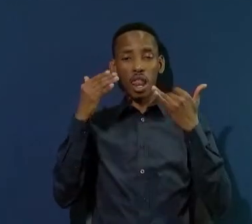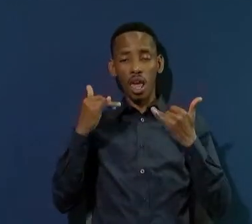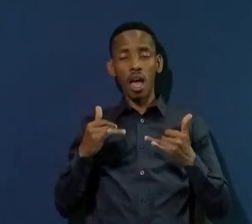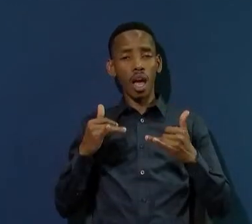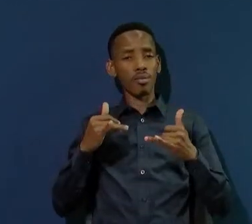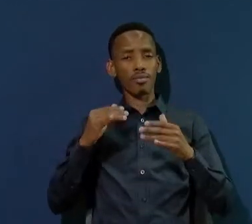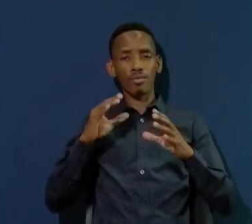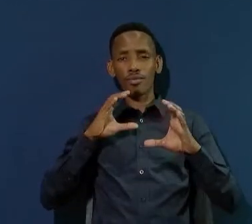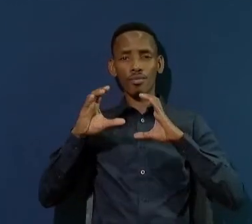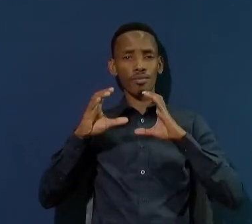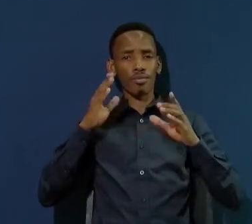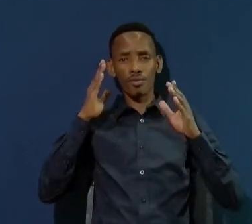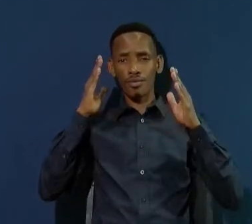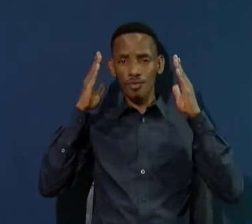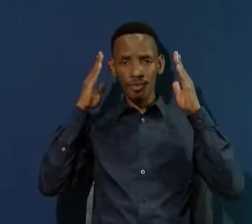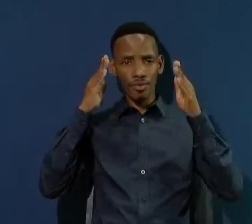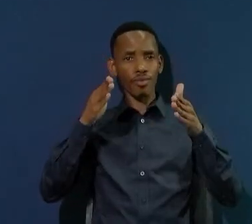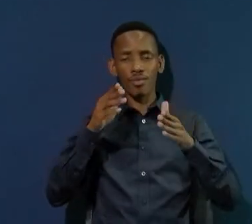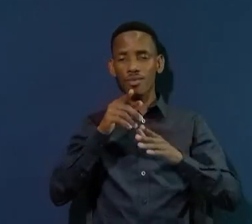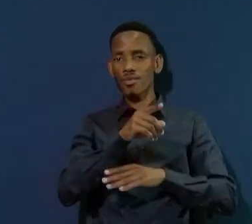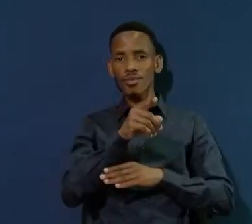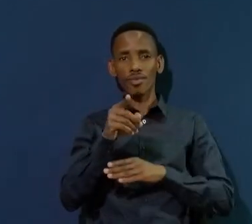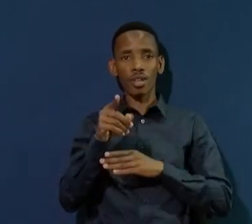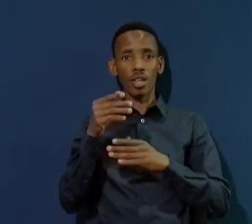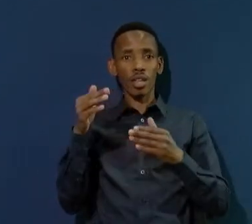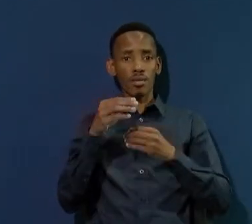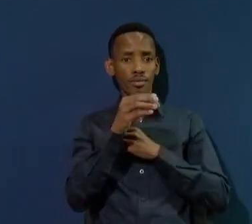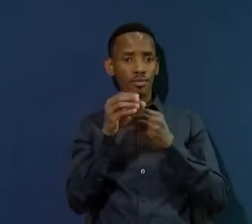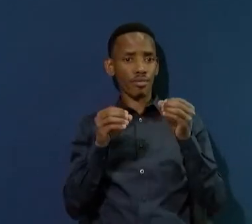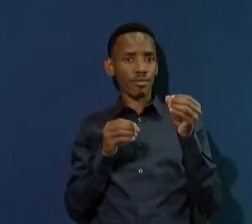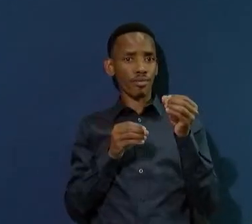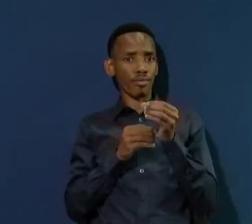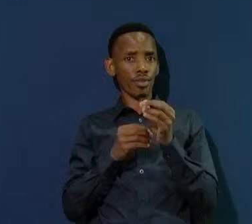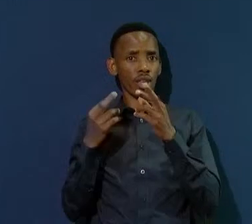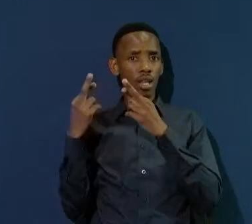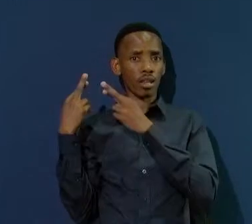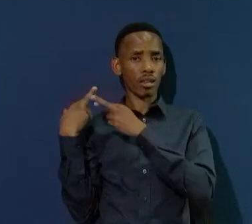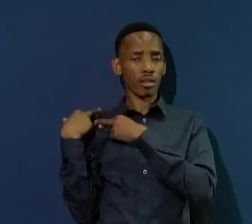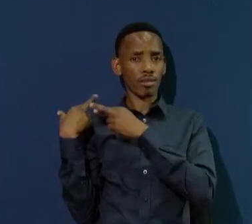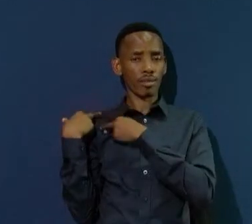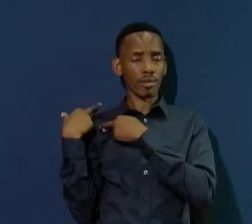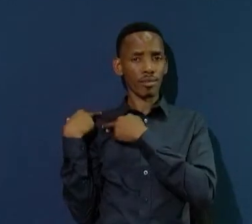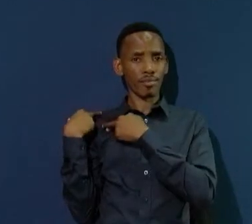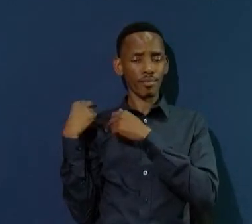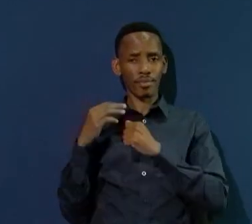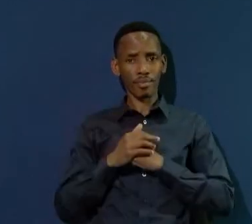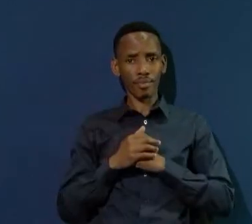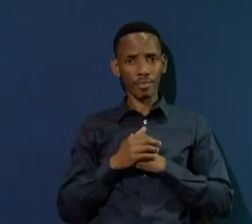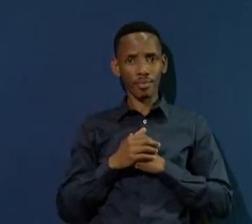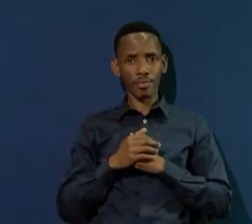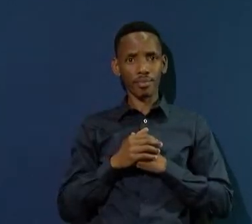go buiwa go tenya the officer in charge, the authority may